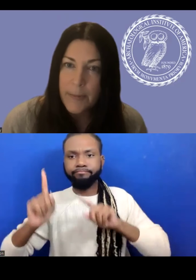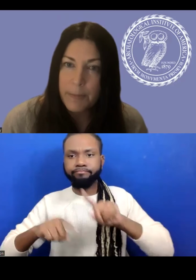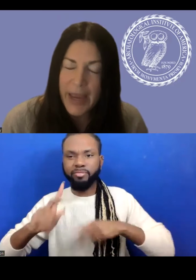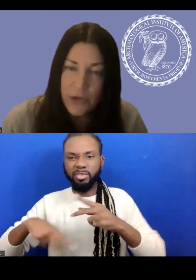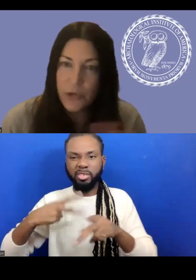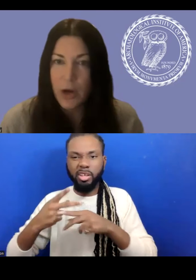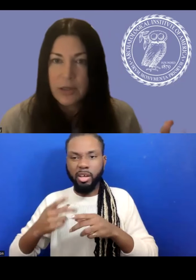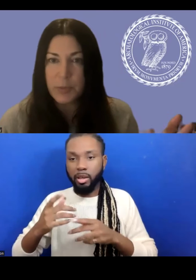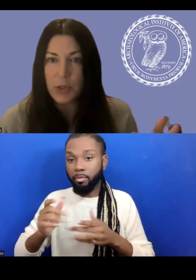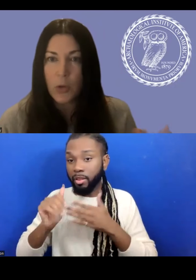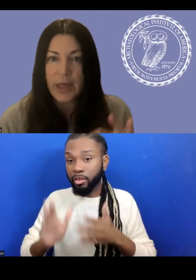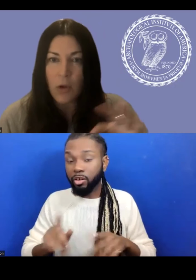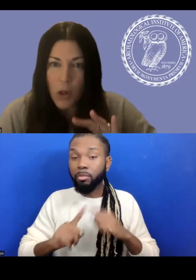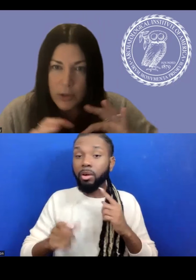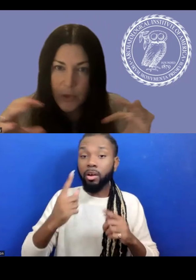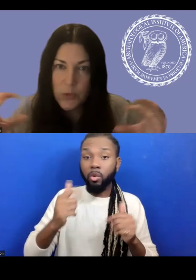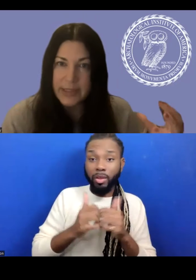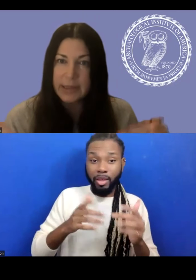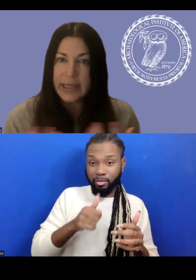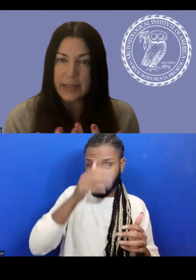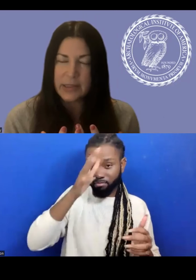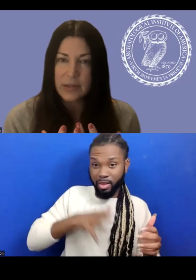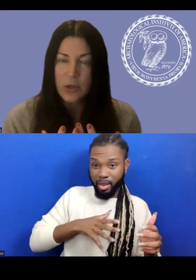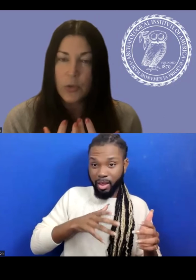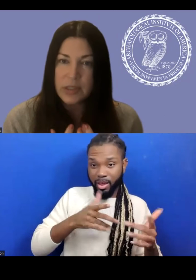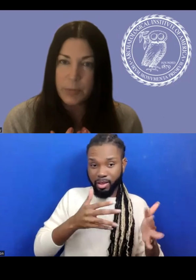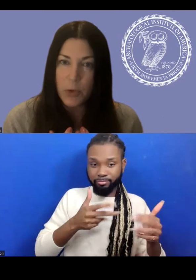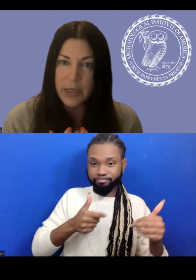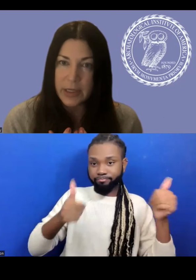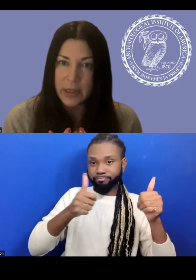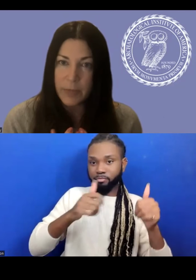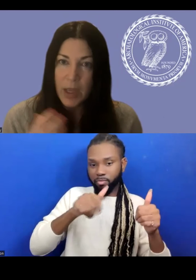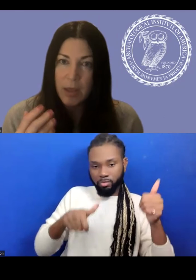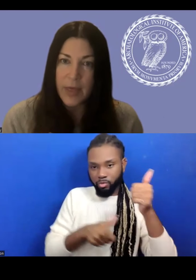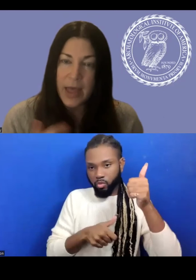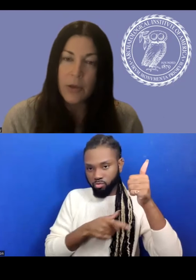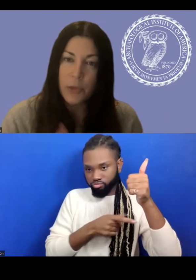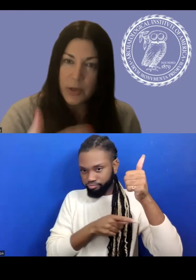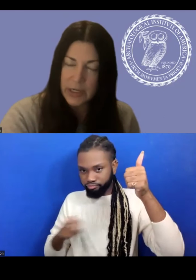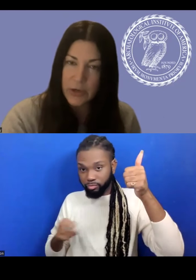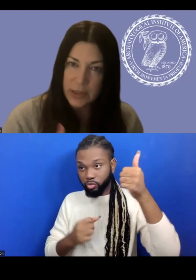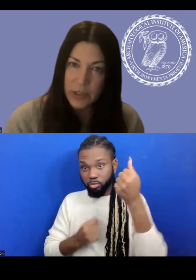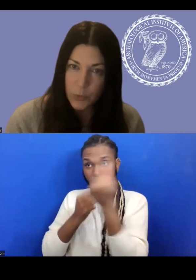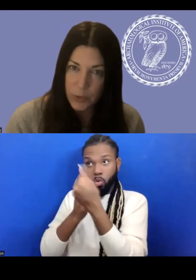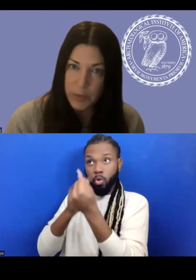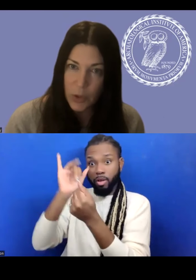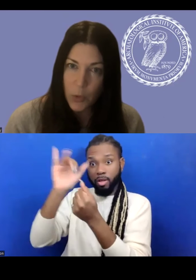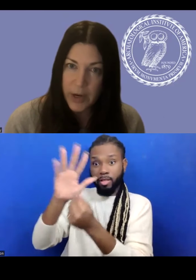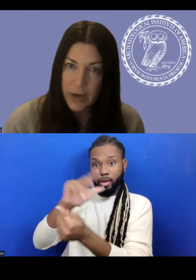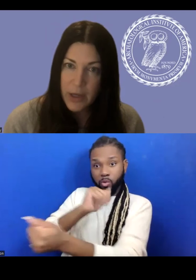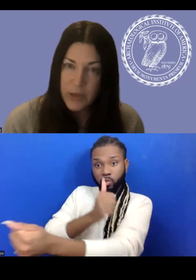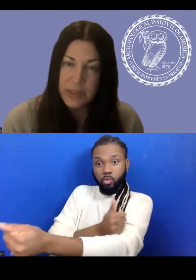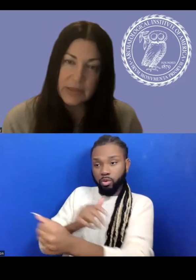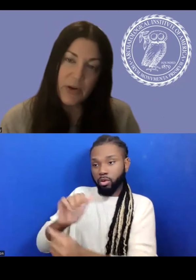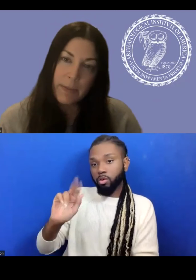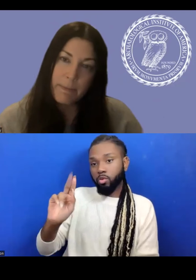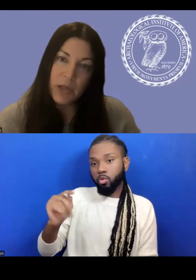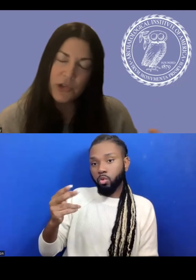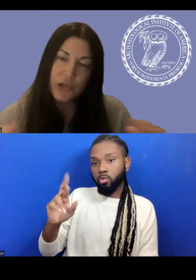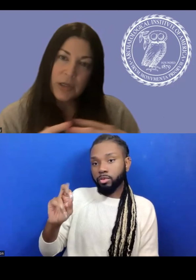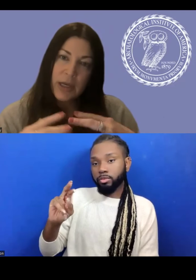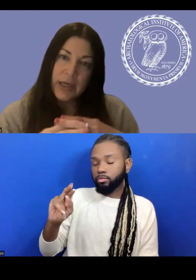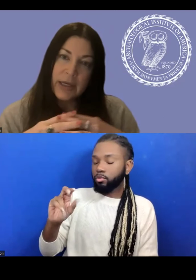the patriarchs below, without all of those elites who are supporting him, that authoritarian leader would be nowhere. So this is